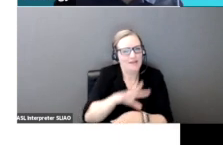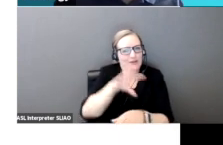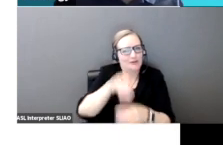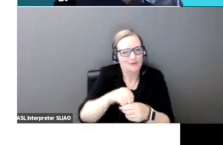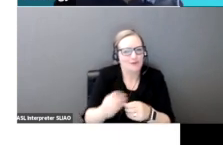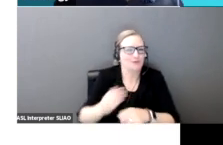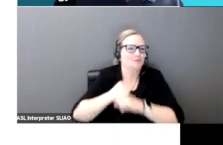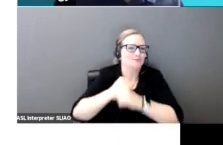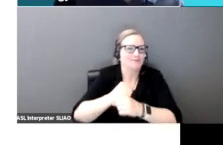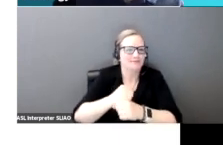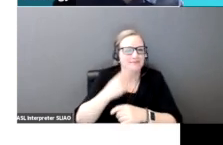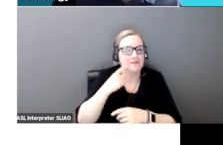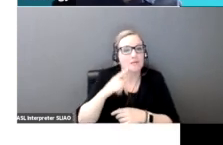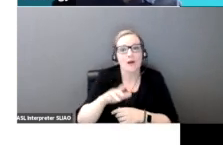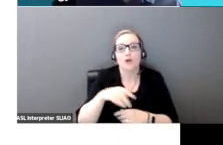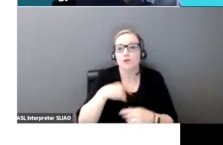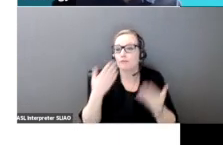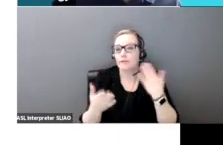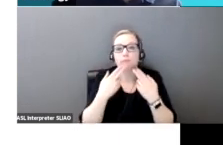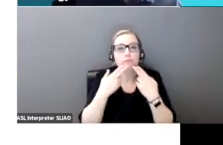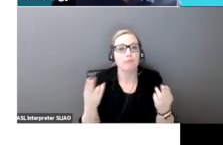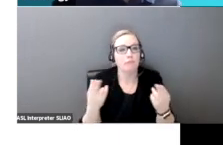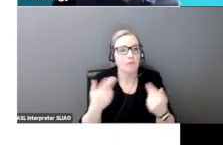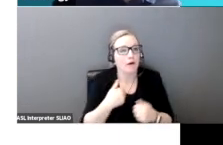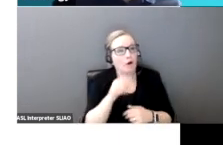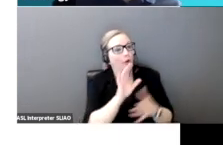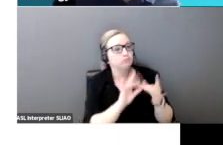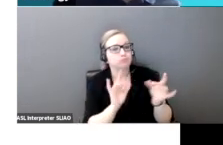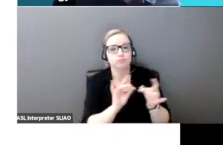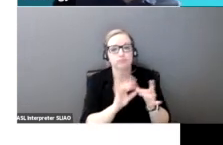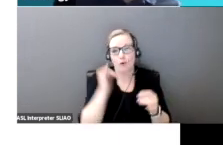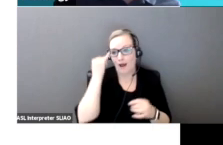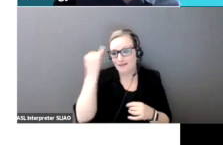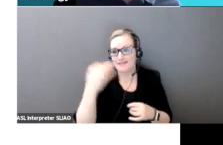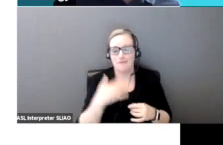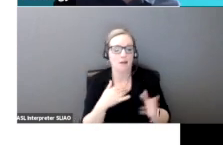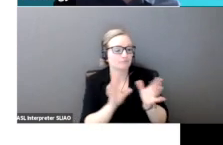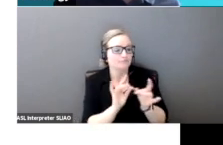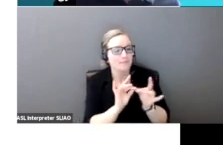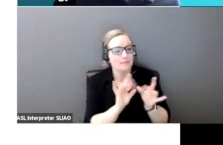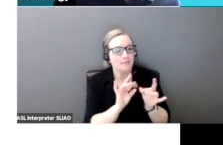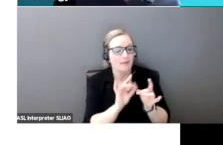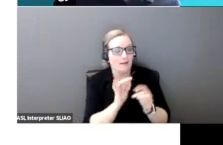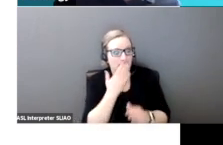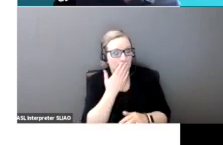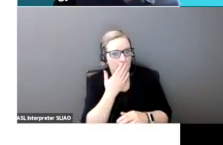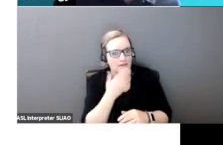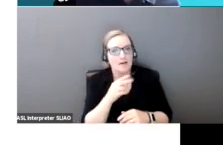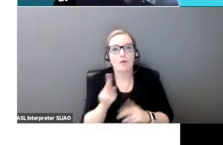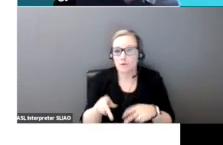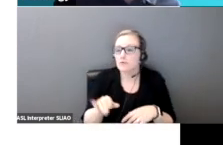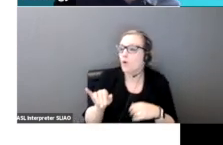ideas off of someone, there's an NDA in place. You don't want to accidentally give away some of